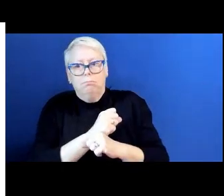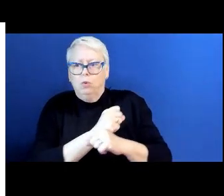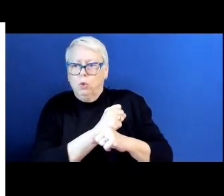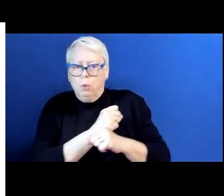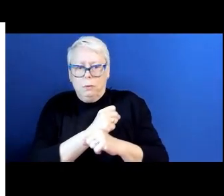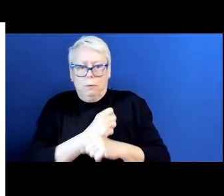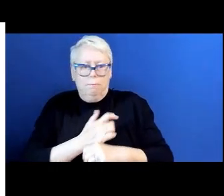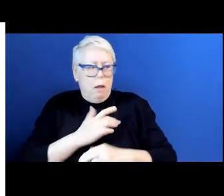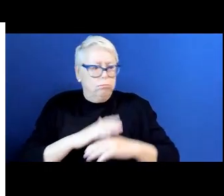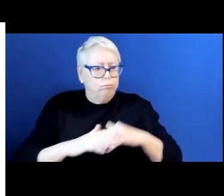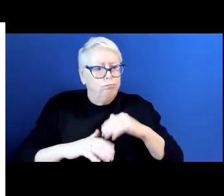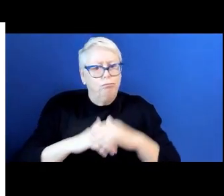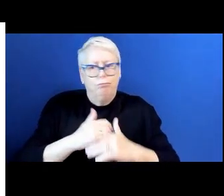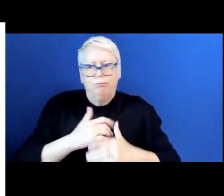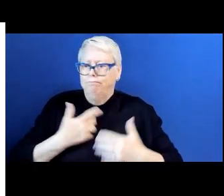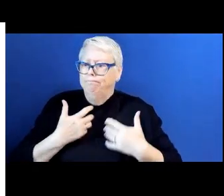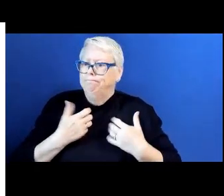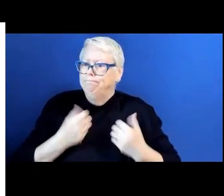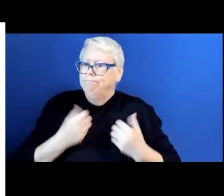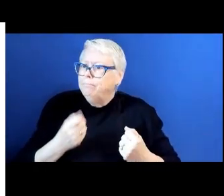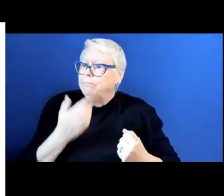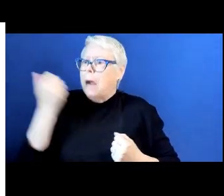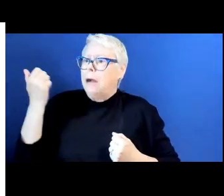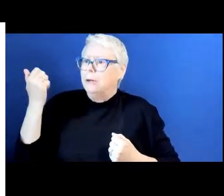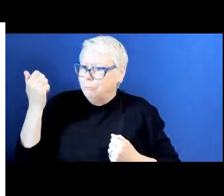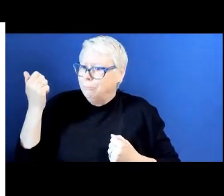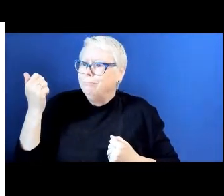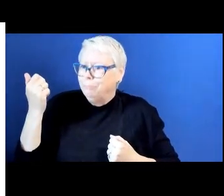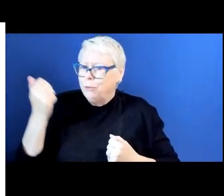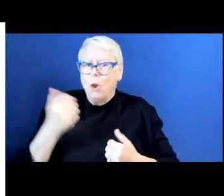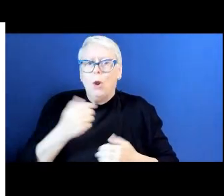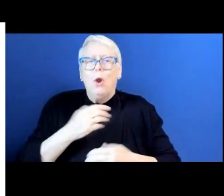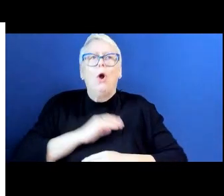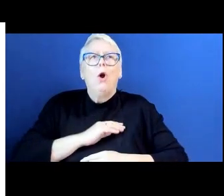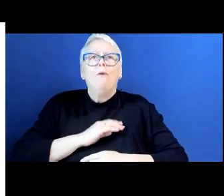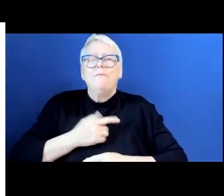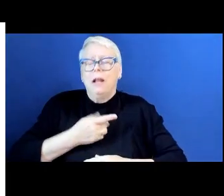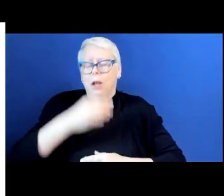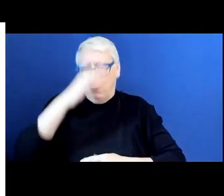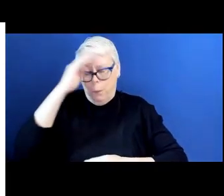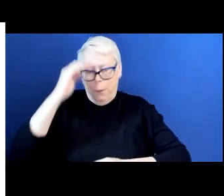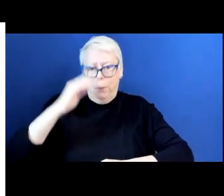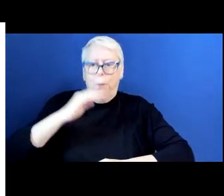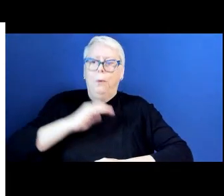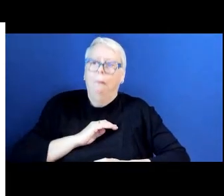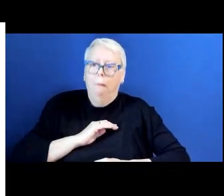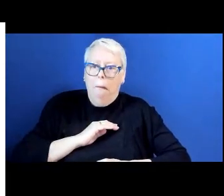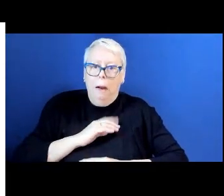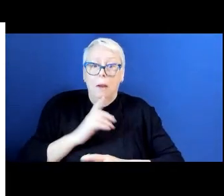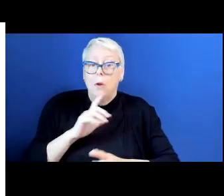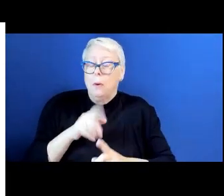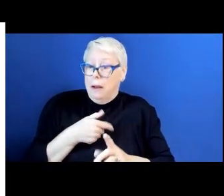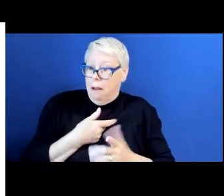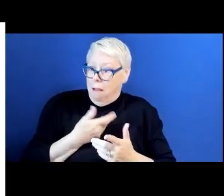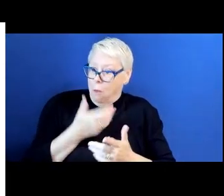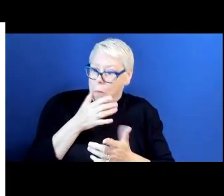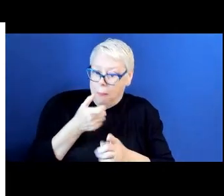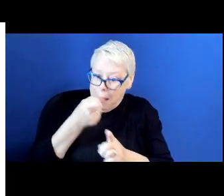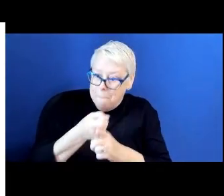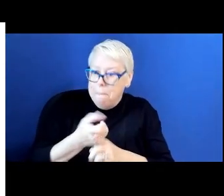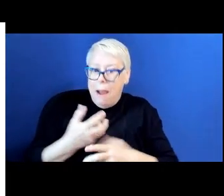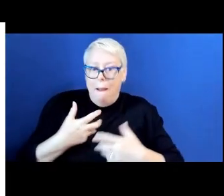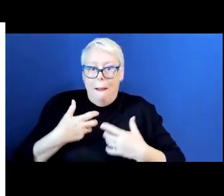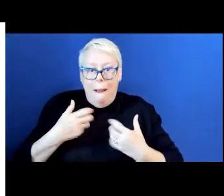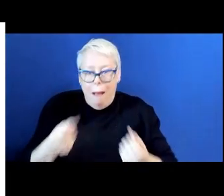comfort, well-being, relief. What a beautiful word, feeling of relief, impact on your health, impact on